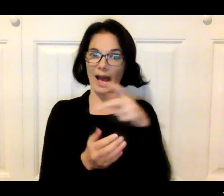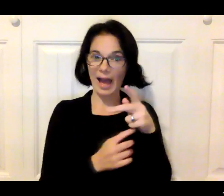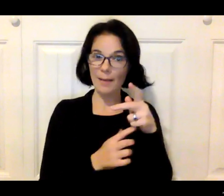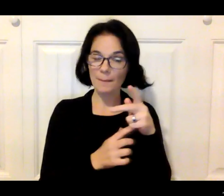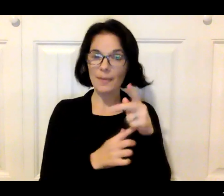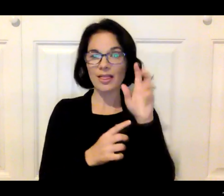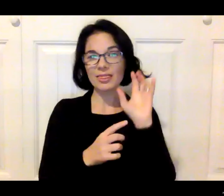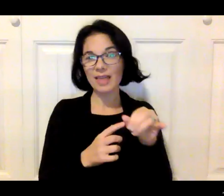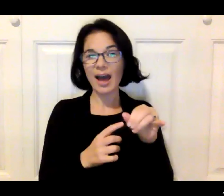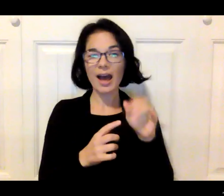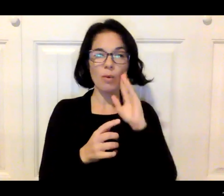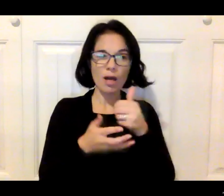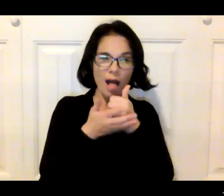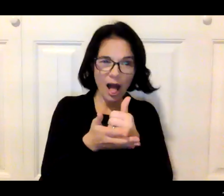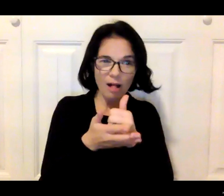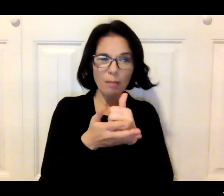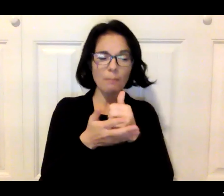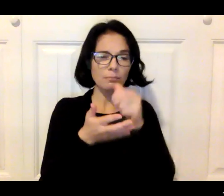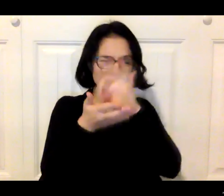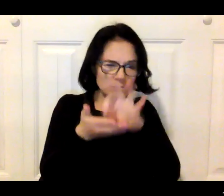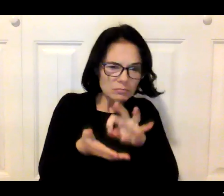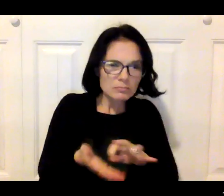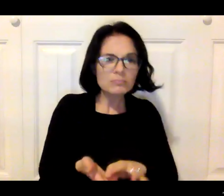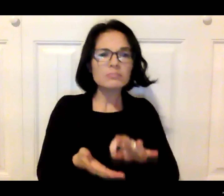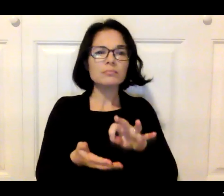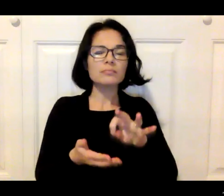app throughout the US or just California?